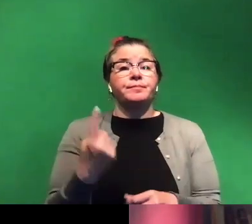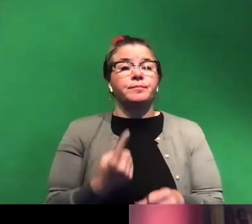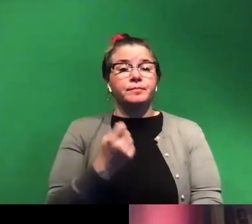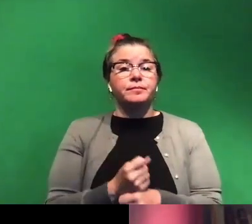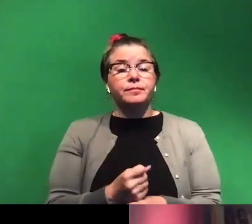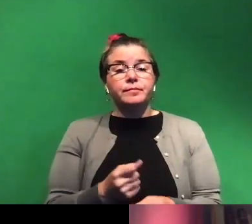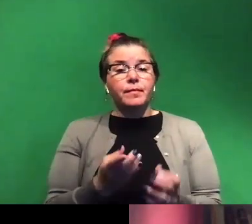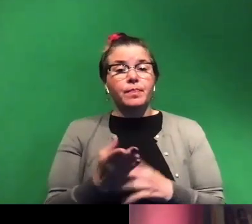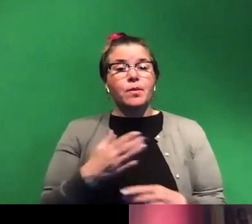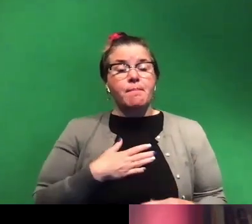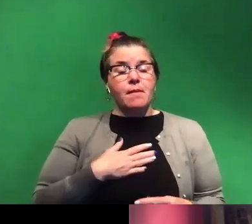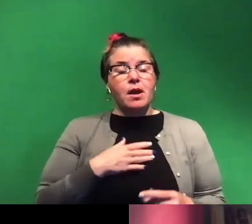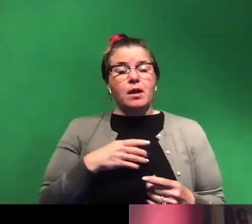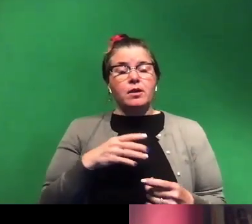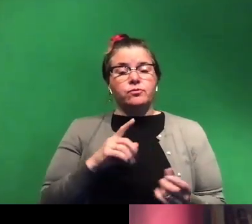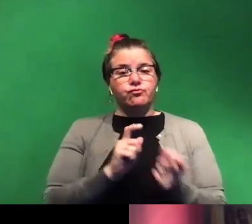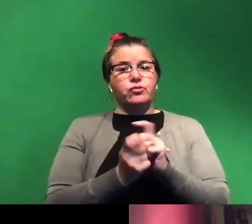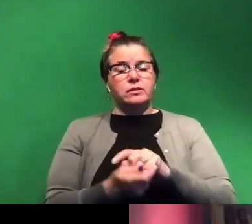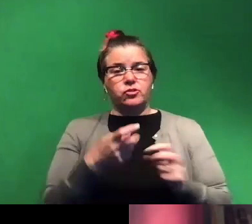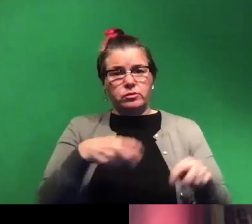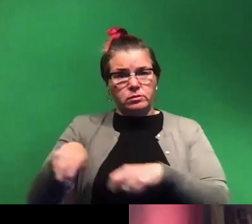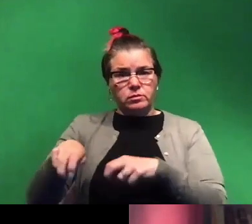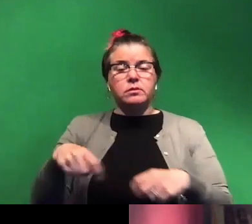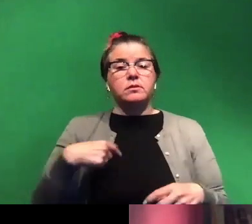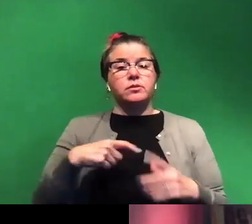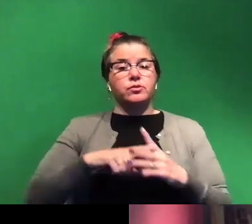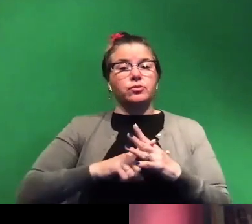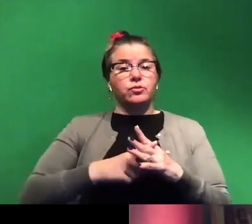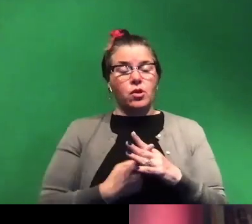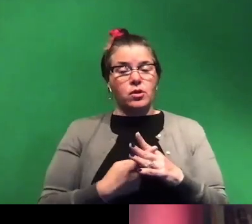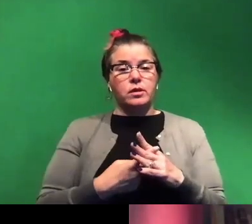through my transition. I think when I started, I